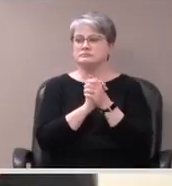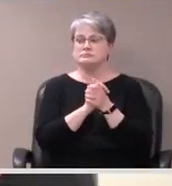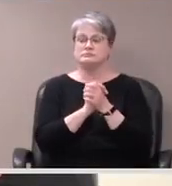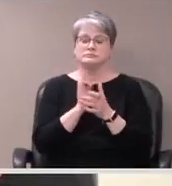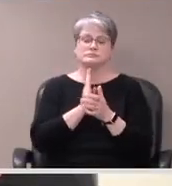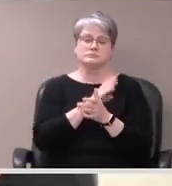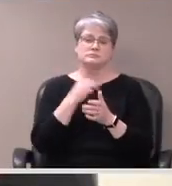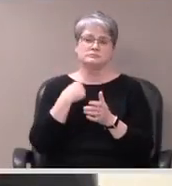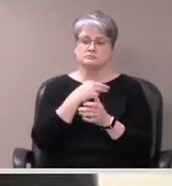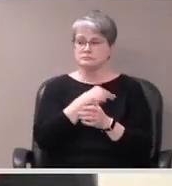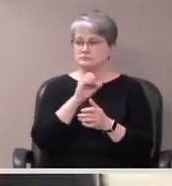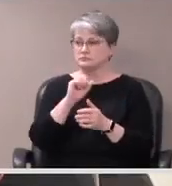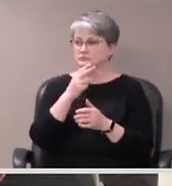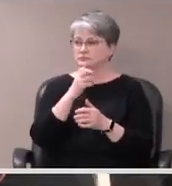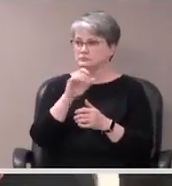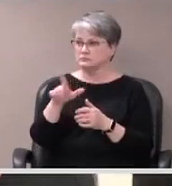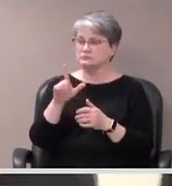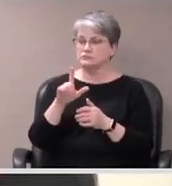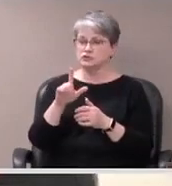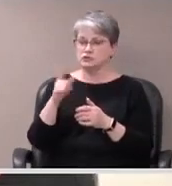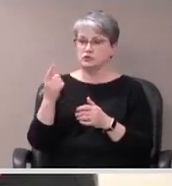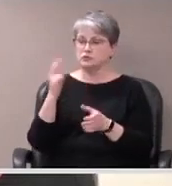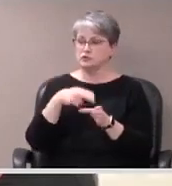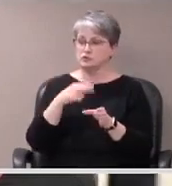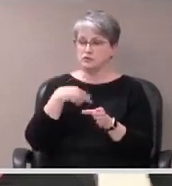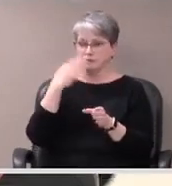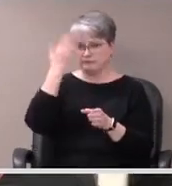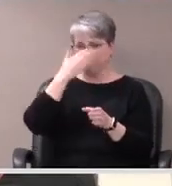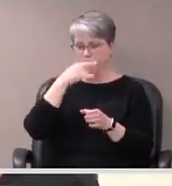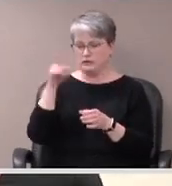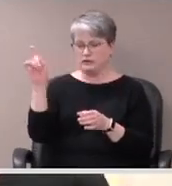Board Member Scholl, if you can join us at the front.